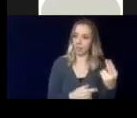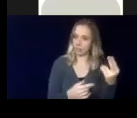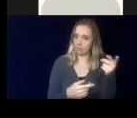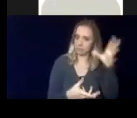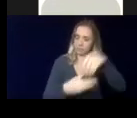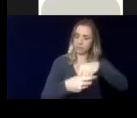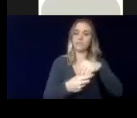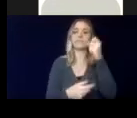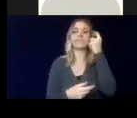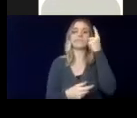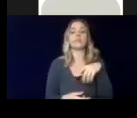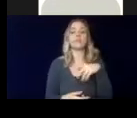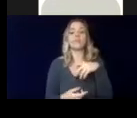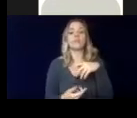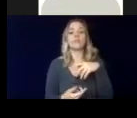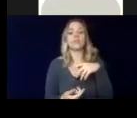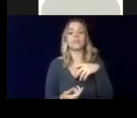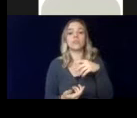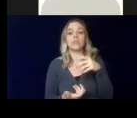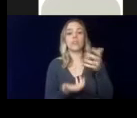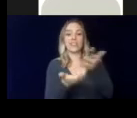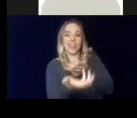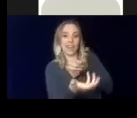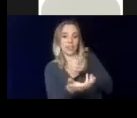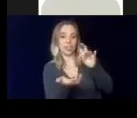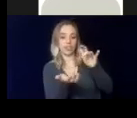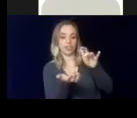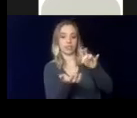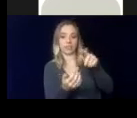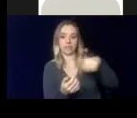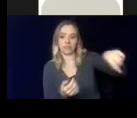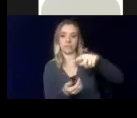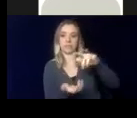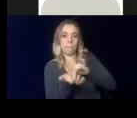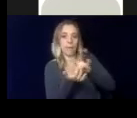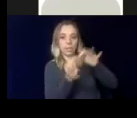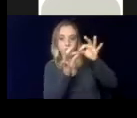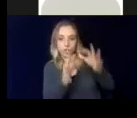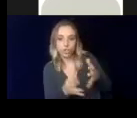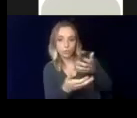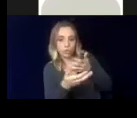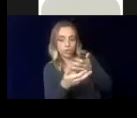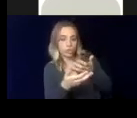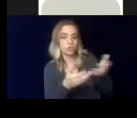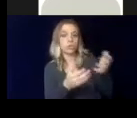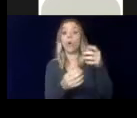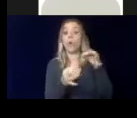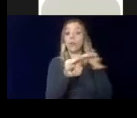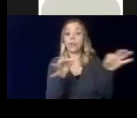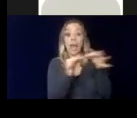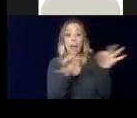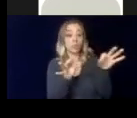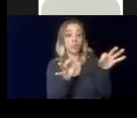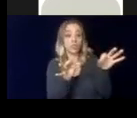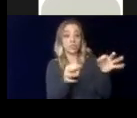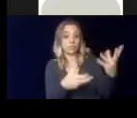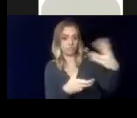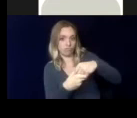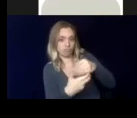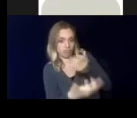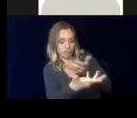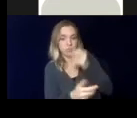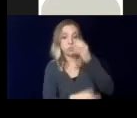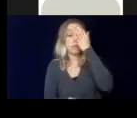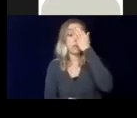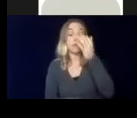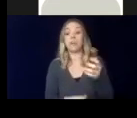combinations, so engaging our medical interpreters or even captioning or CART. So earlier in the pandemic